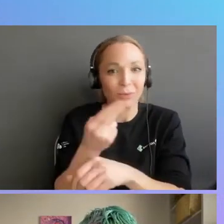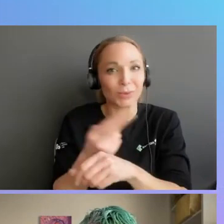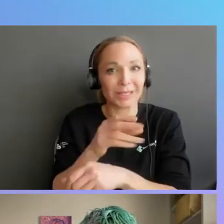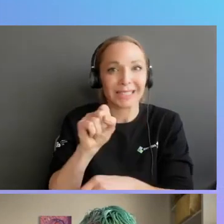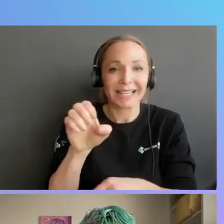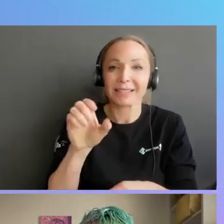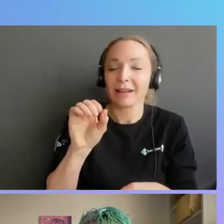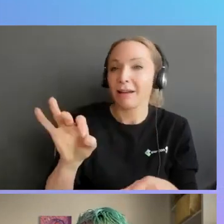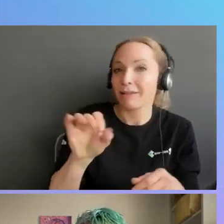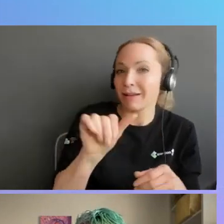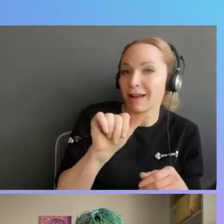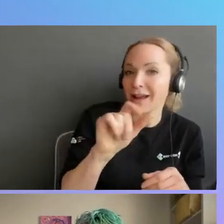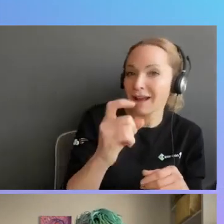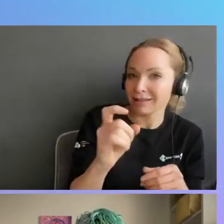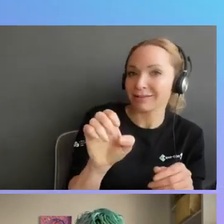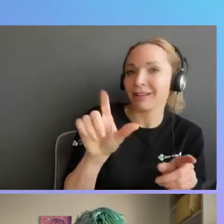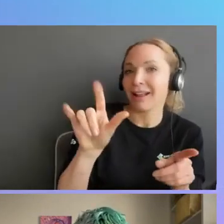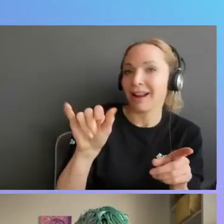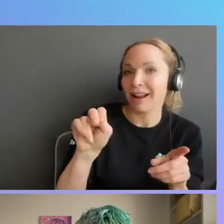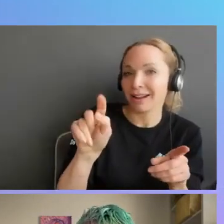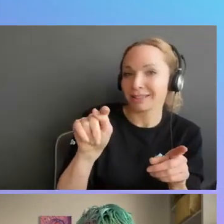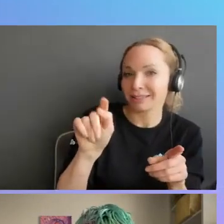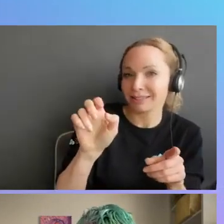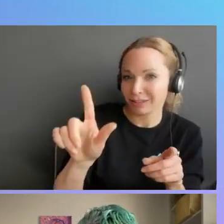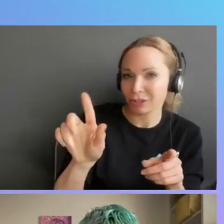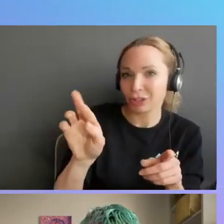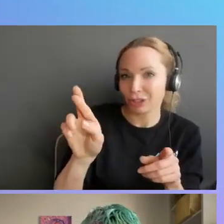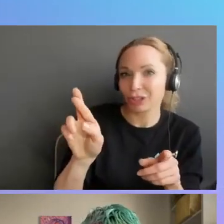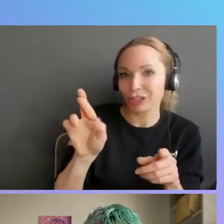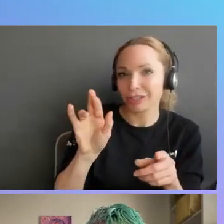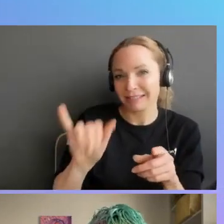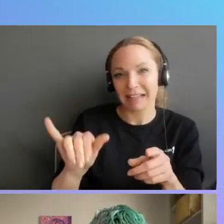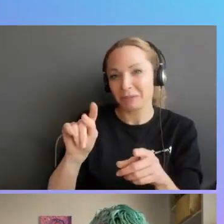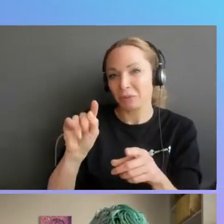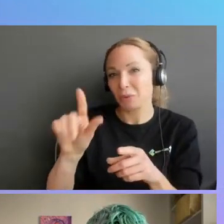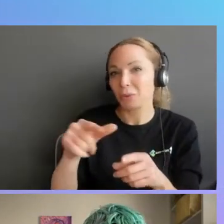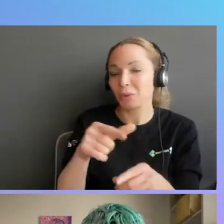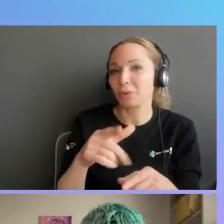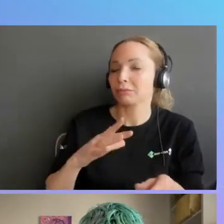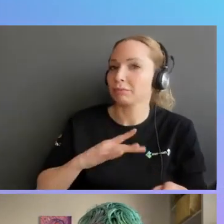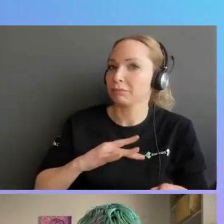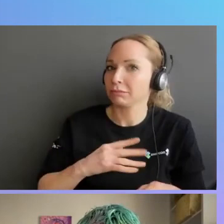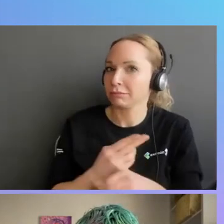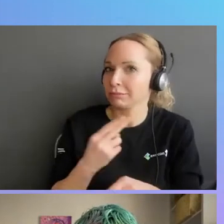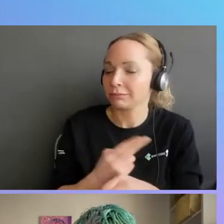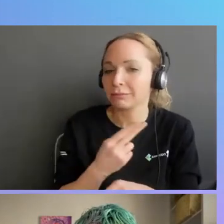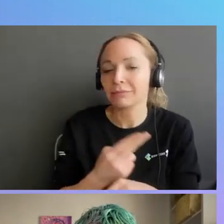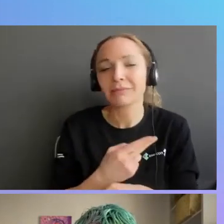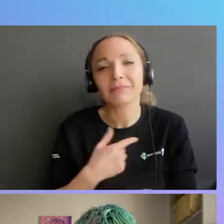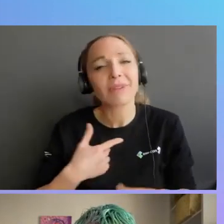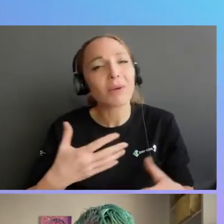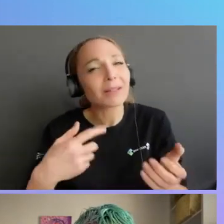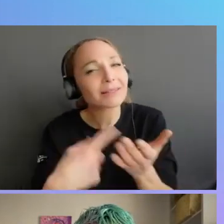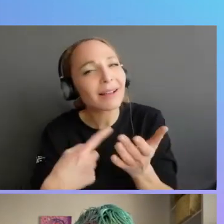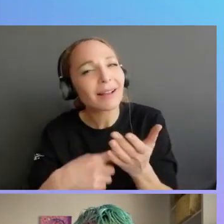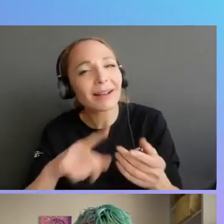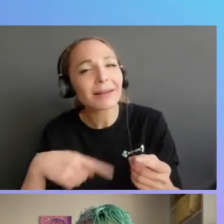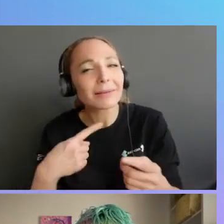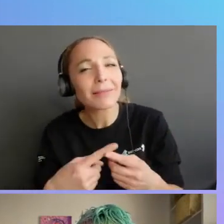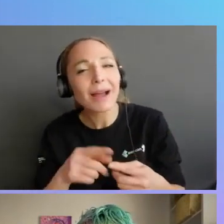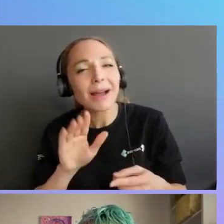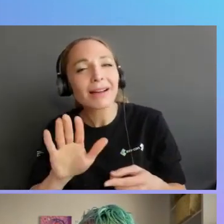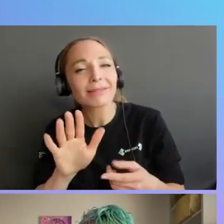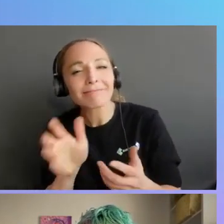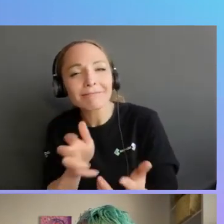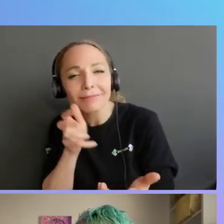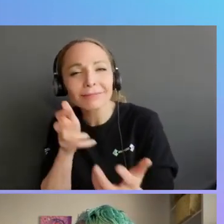back over to our VS Code example, I do want to talk a little bit more about custom component support and how we're able to